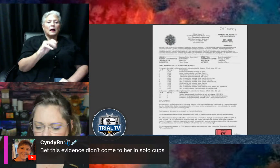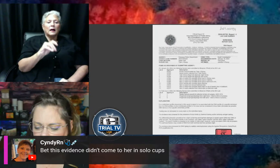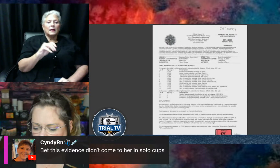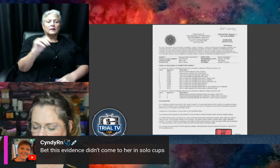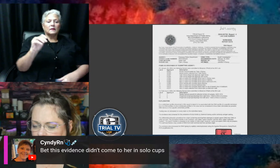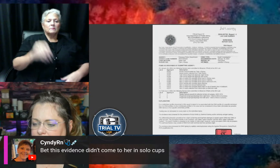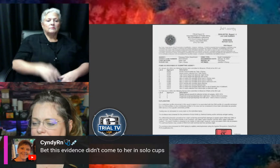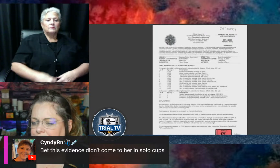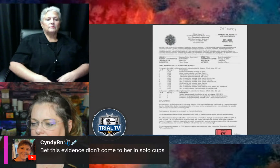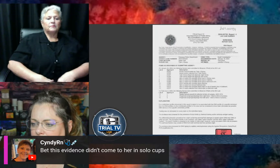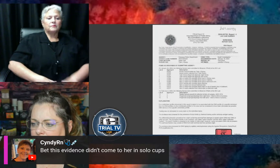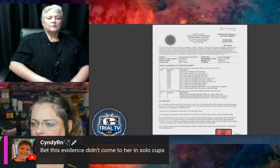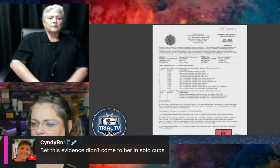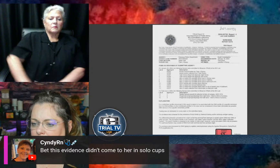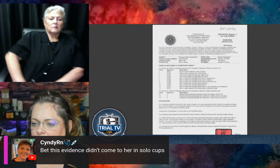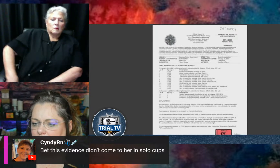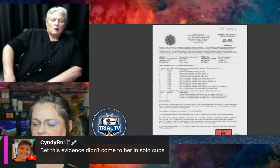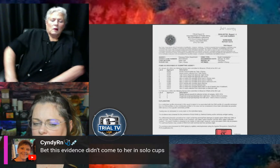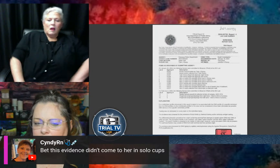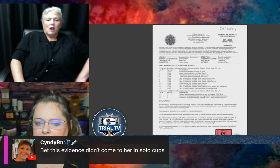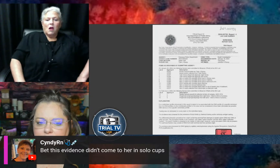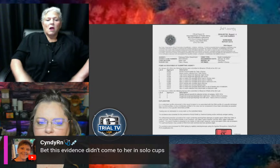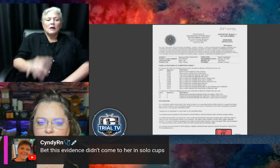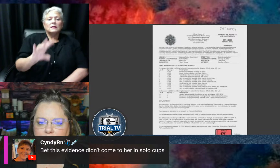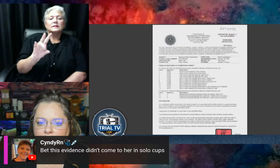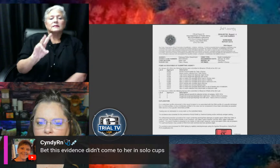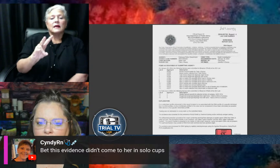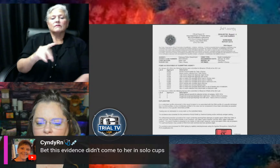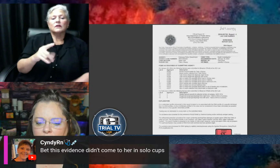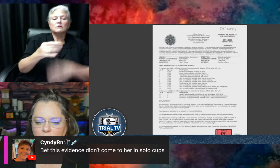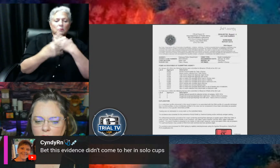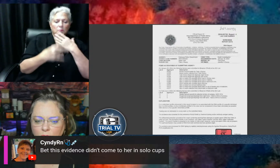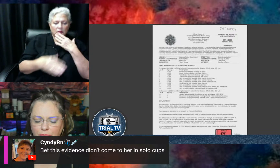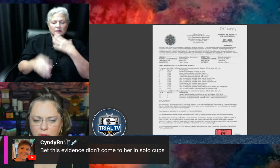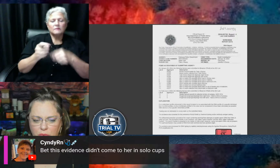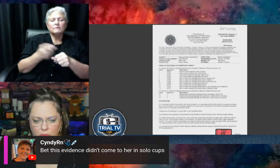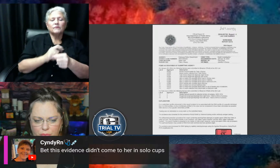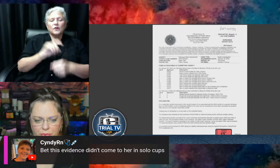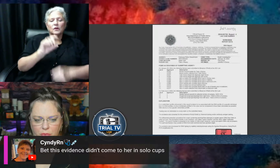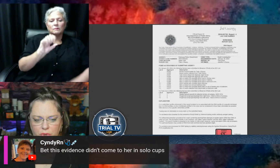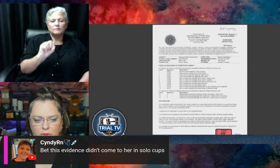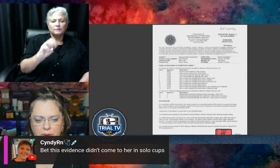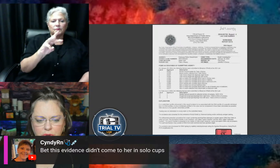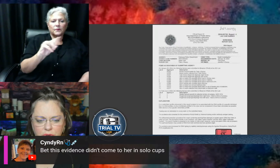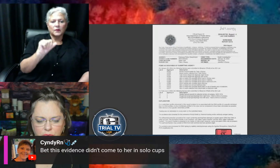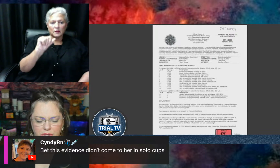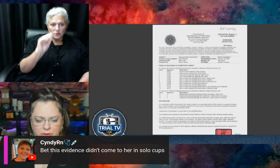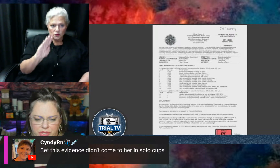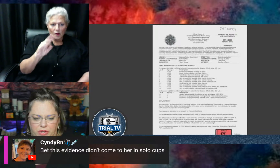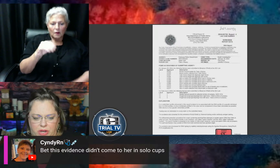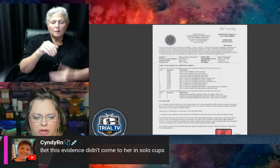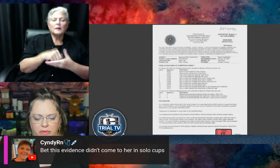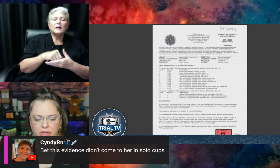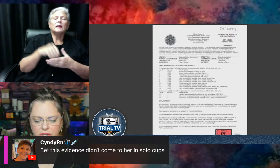blood on the swabs from dining room, and the DNA profile developed matched the known DNA profile of Jennifer Dazey, and